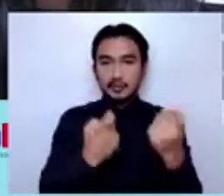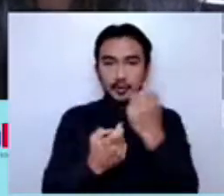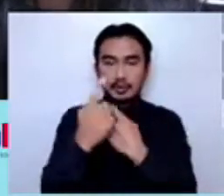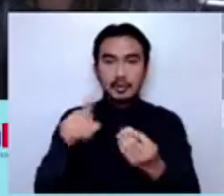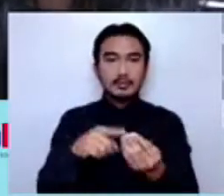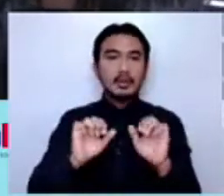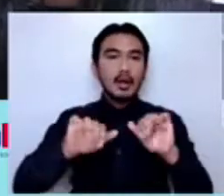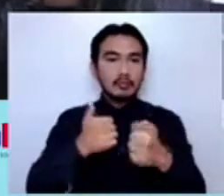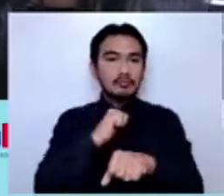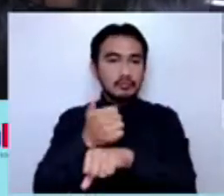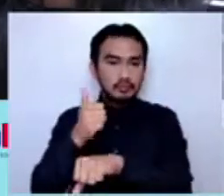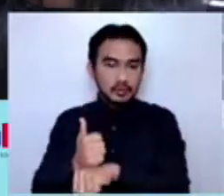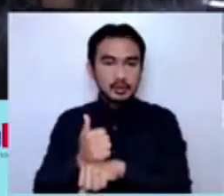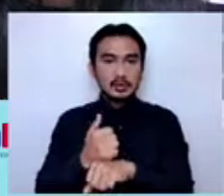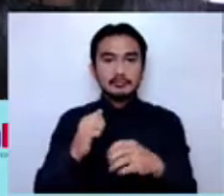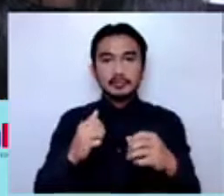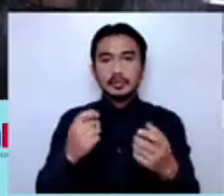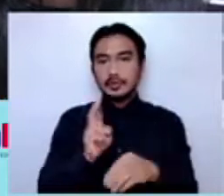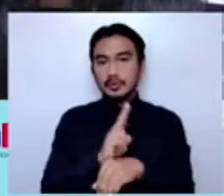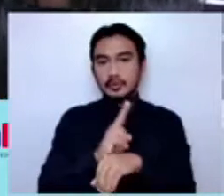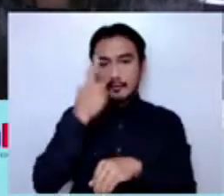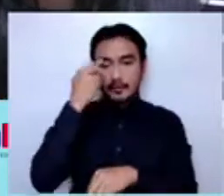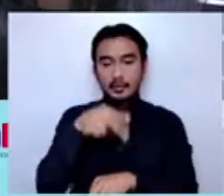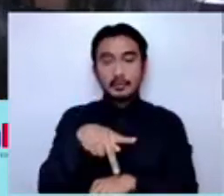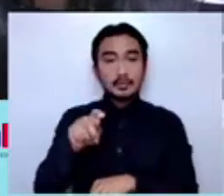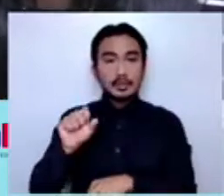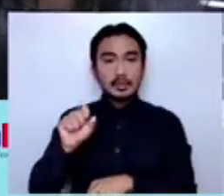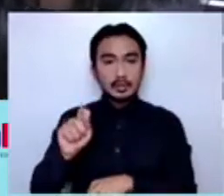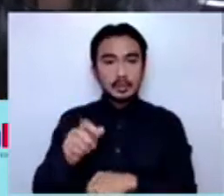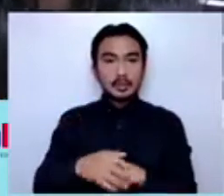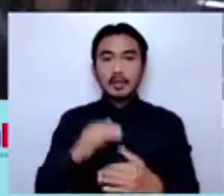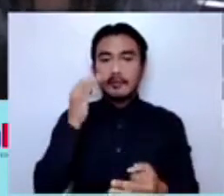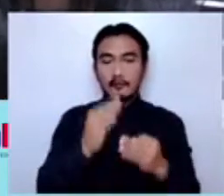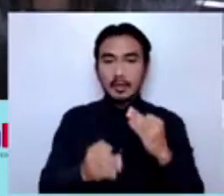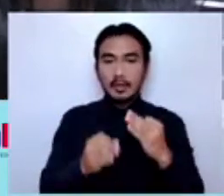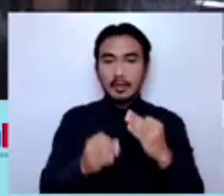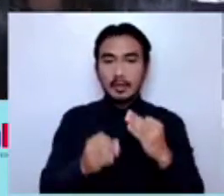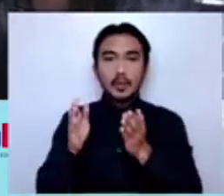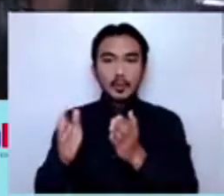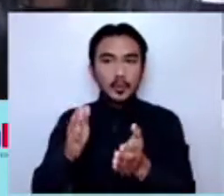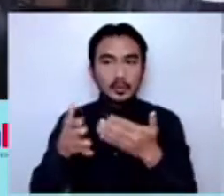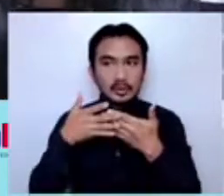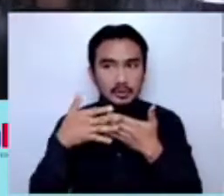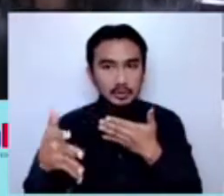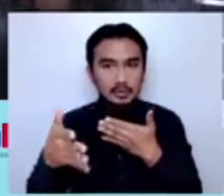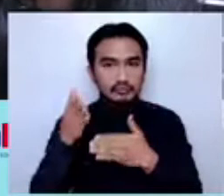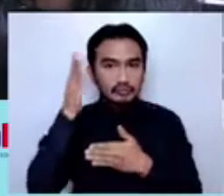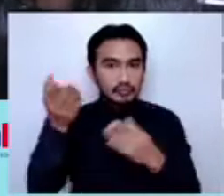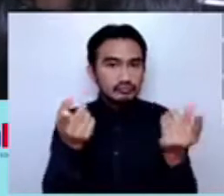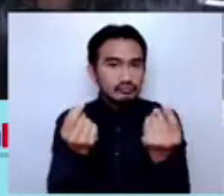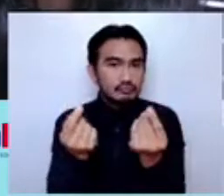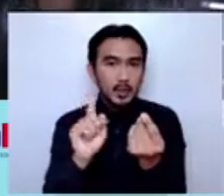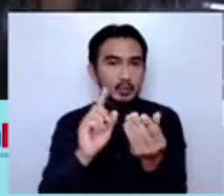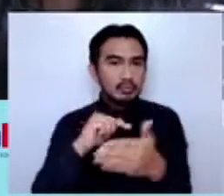on the PPST, and finally, our ways forward. So what's next after this cycle? What's next